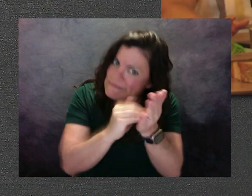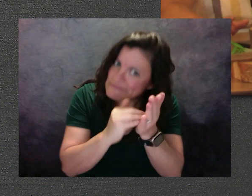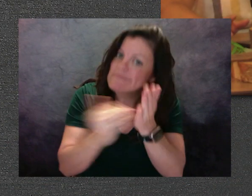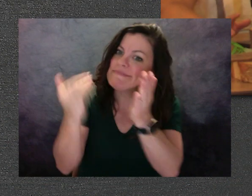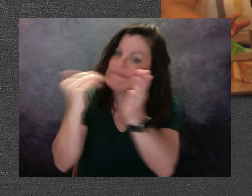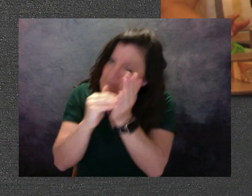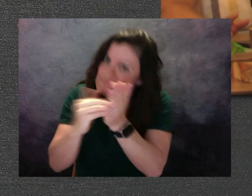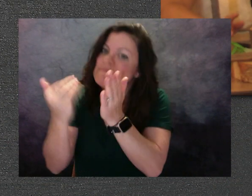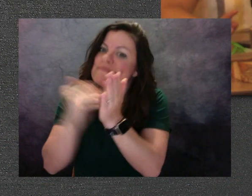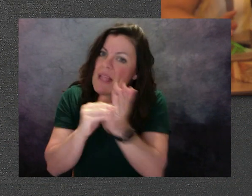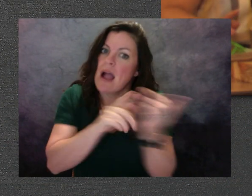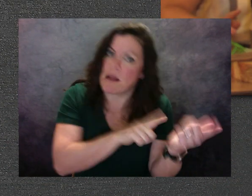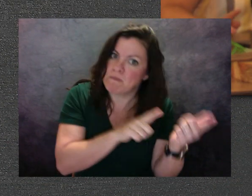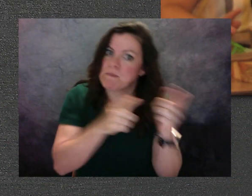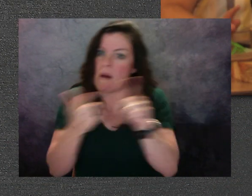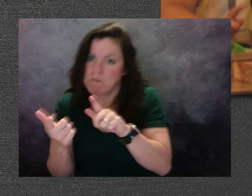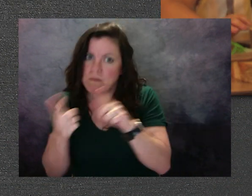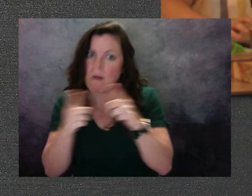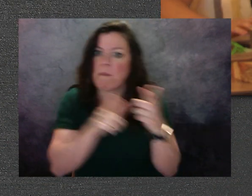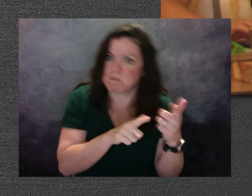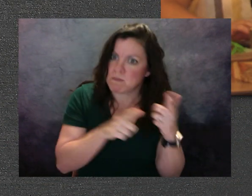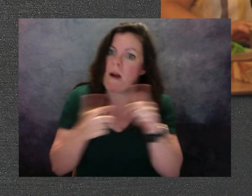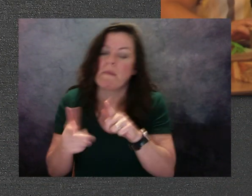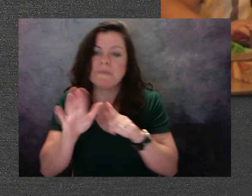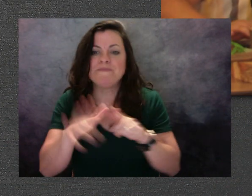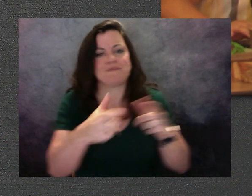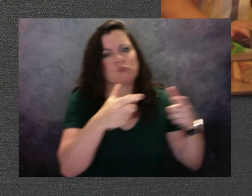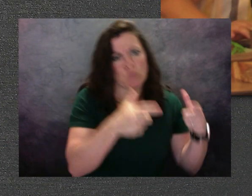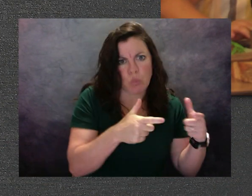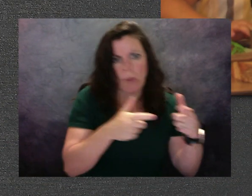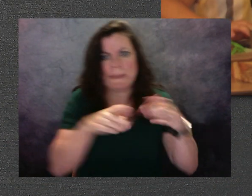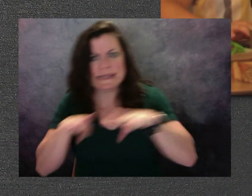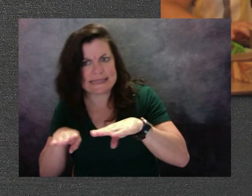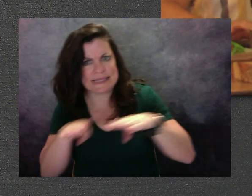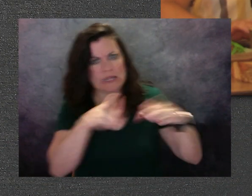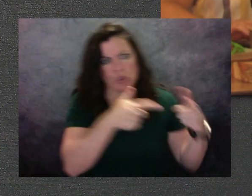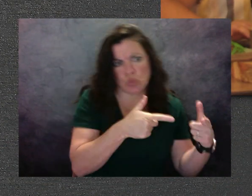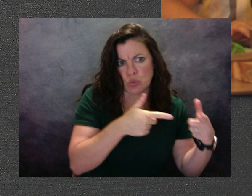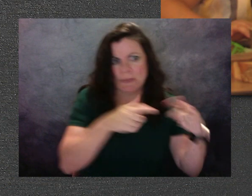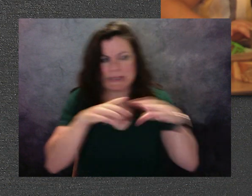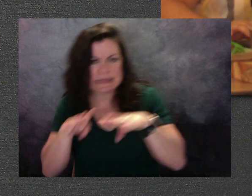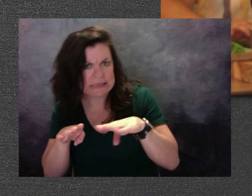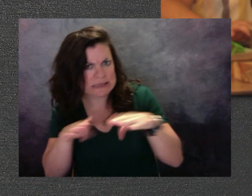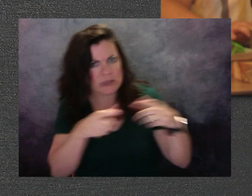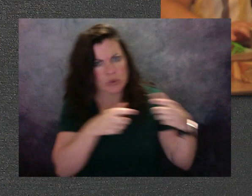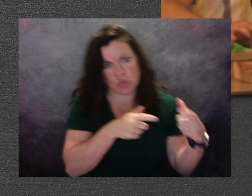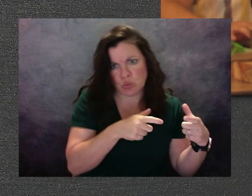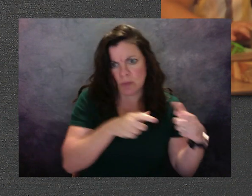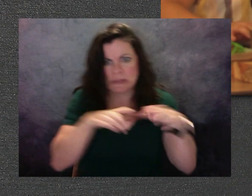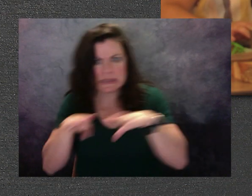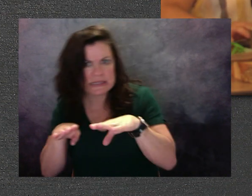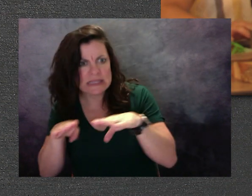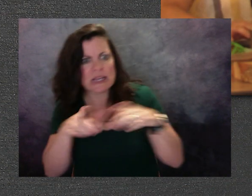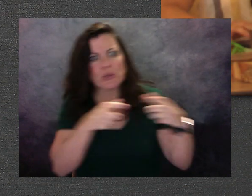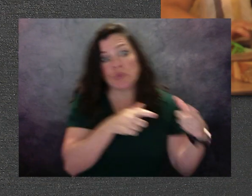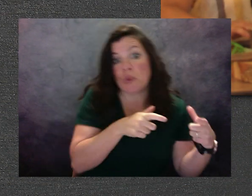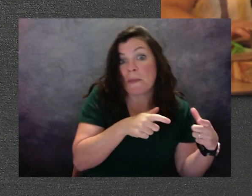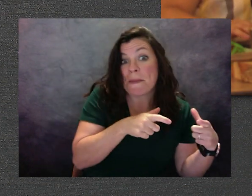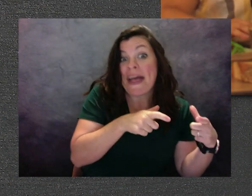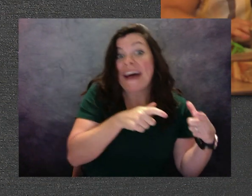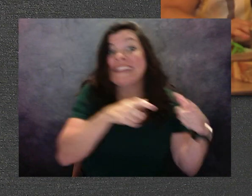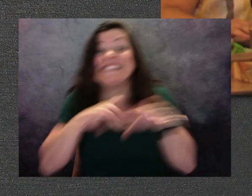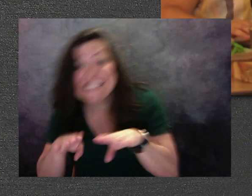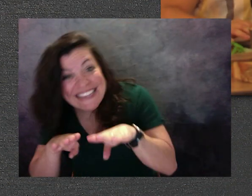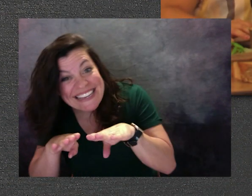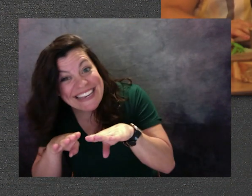tube, ski, tube, ski, tube, ski, tube. What would be the last one?